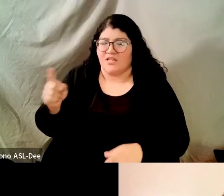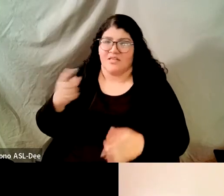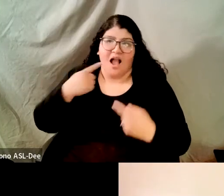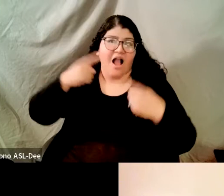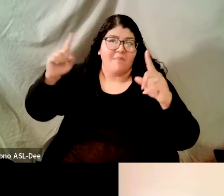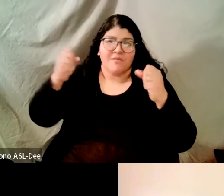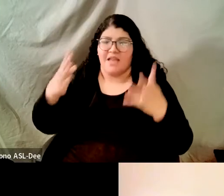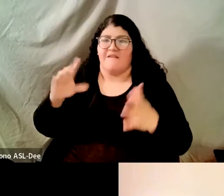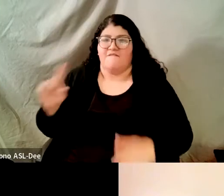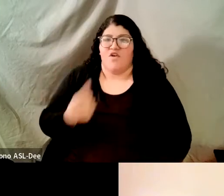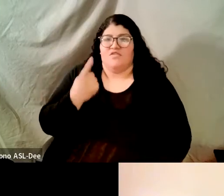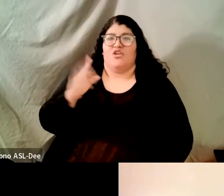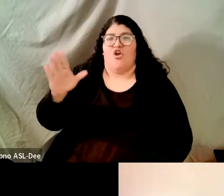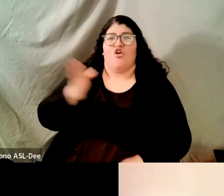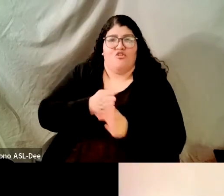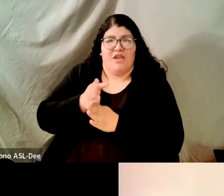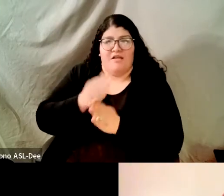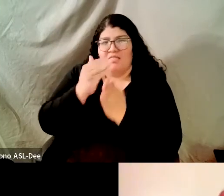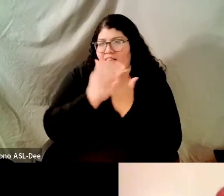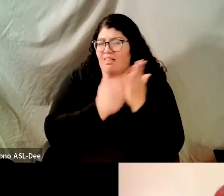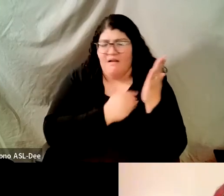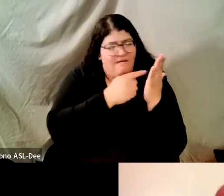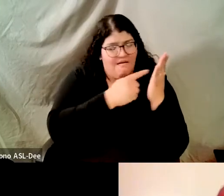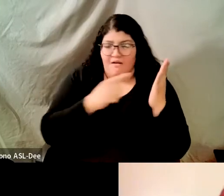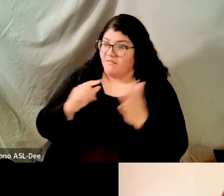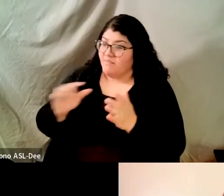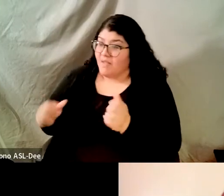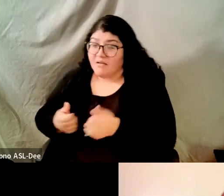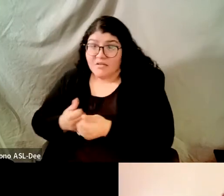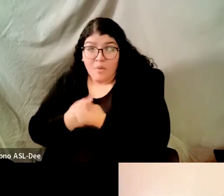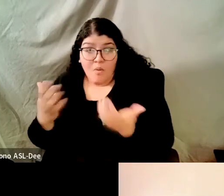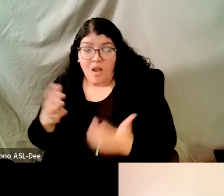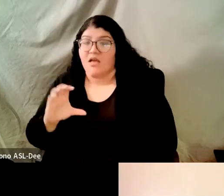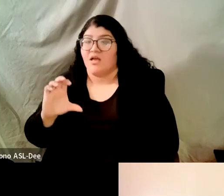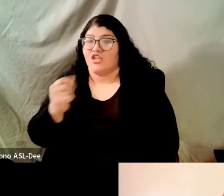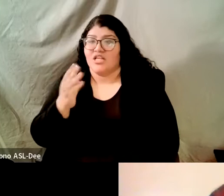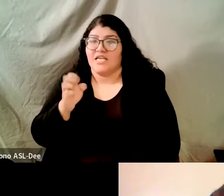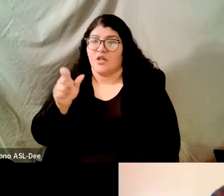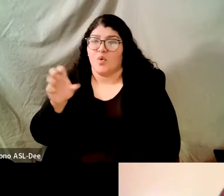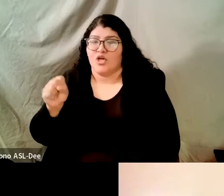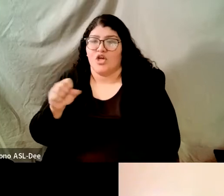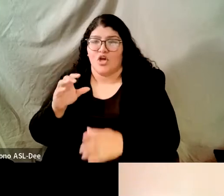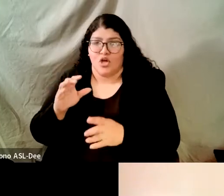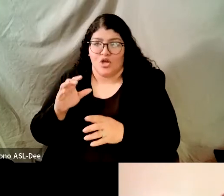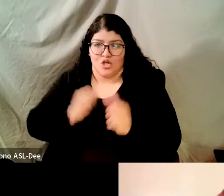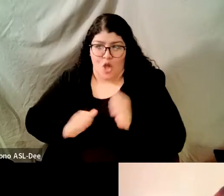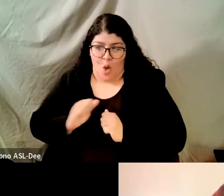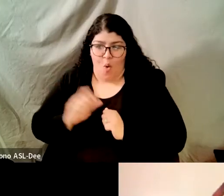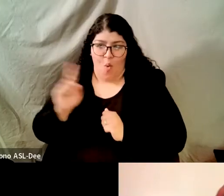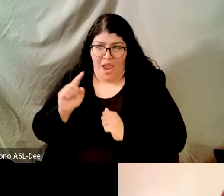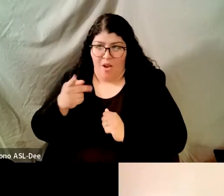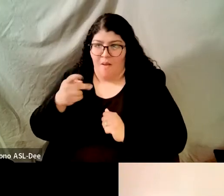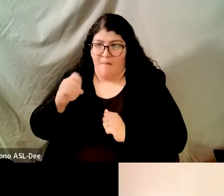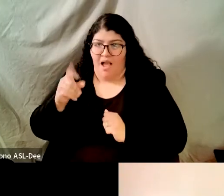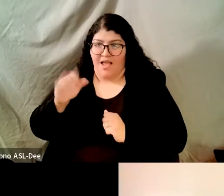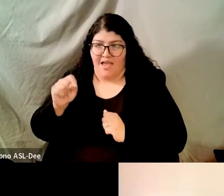in her career. She's behind the successful podcast, The Chenese Lewis Show, which was the first podcast for